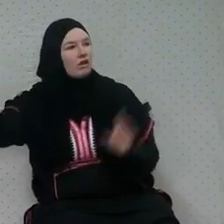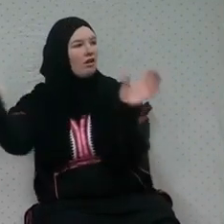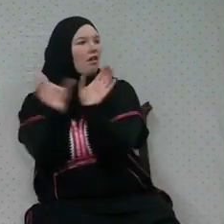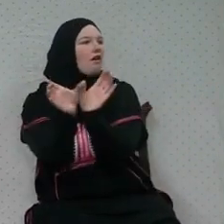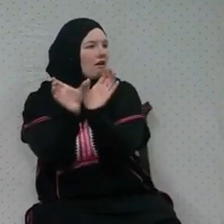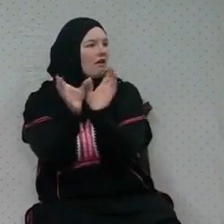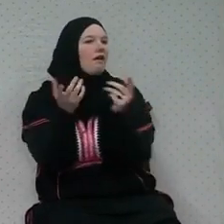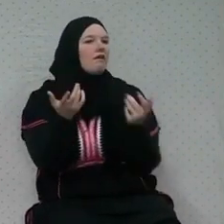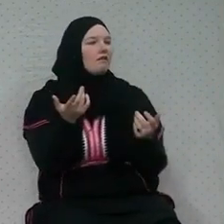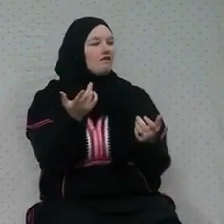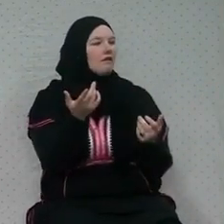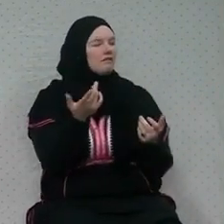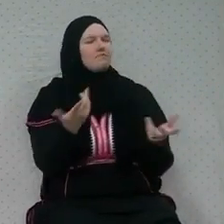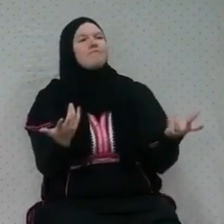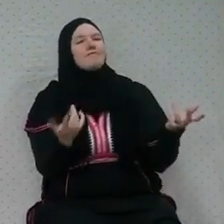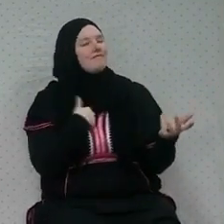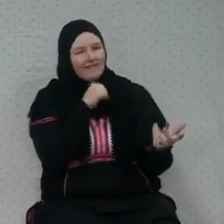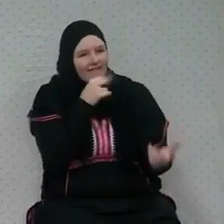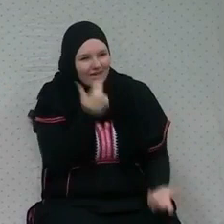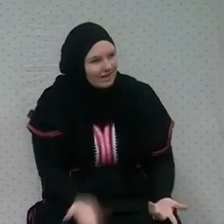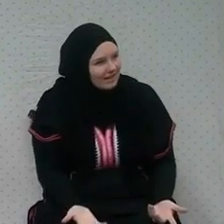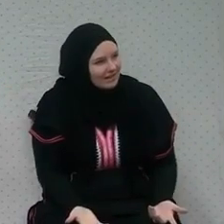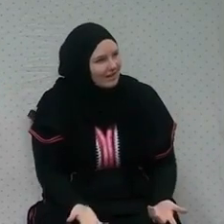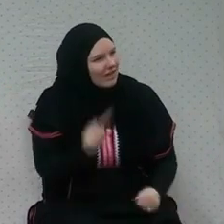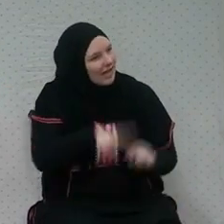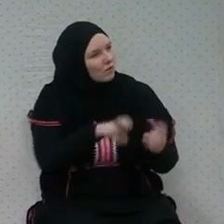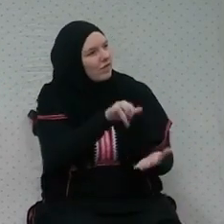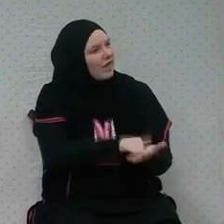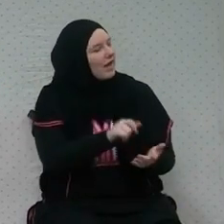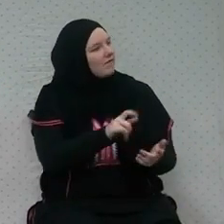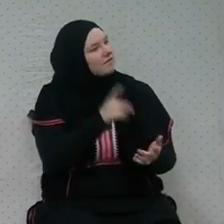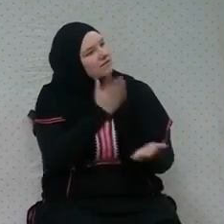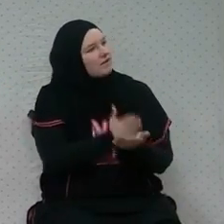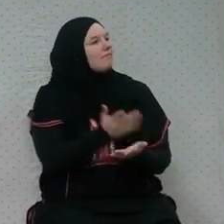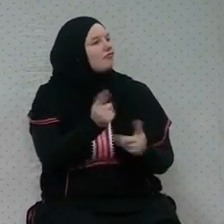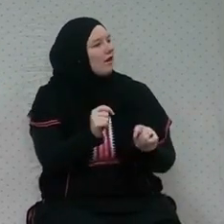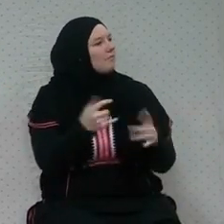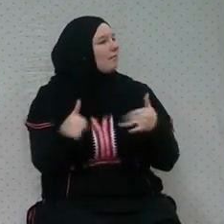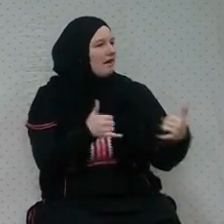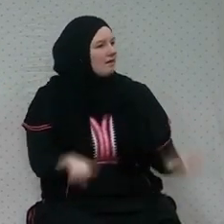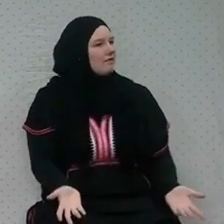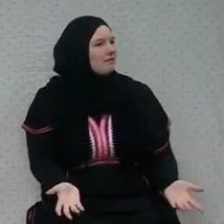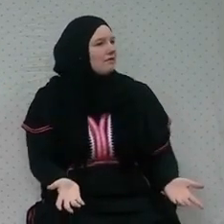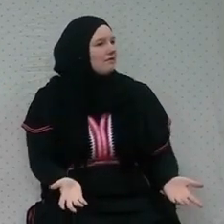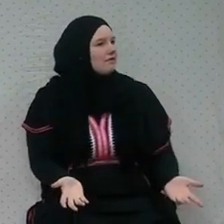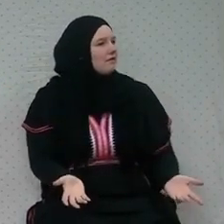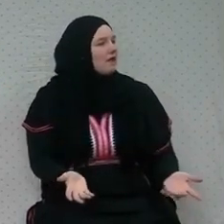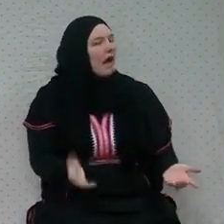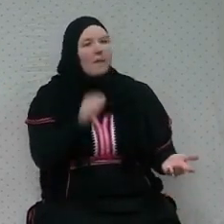funny. I'm trying to bring example that we live with here in this masjid, so that we're not talking about other people